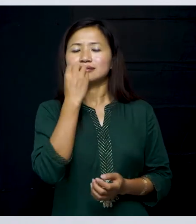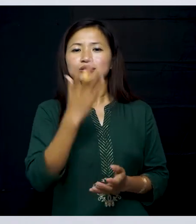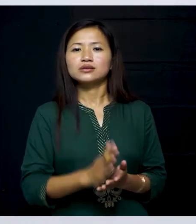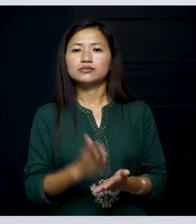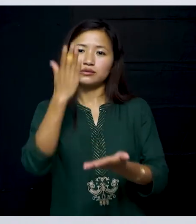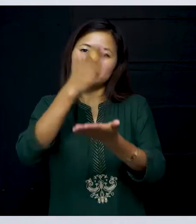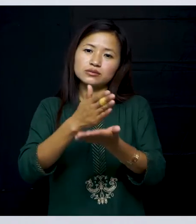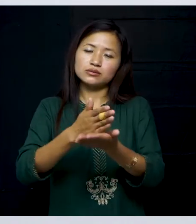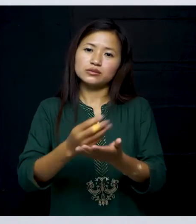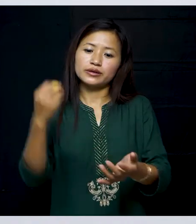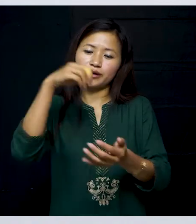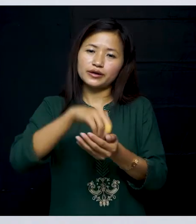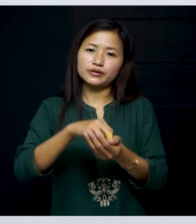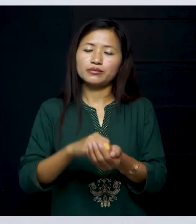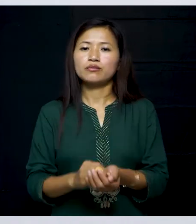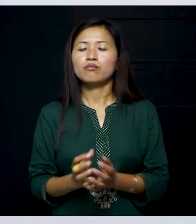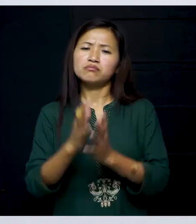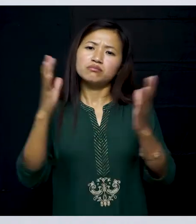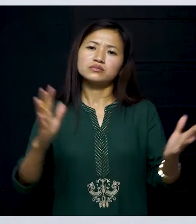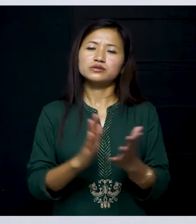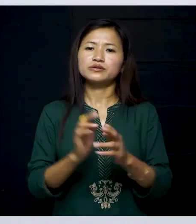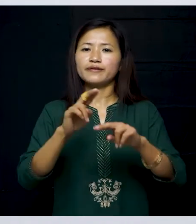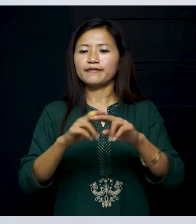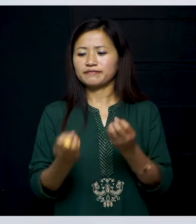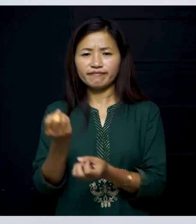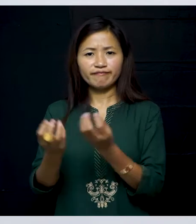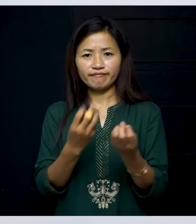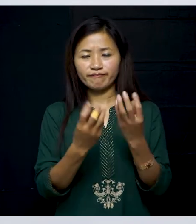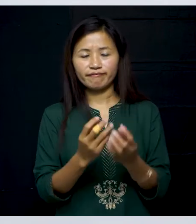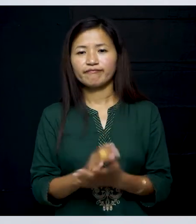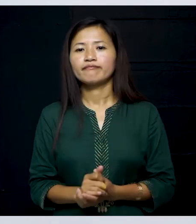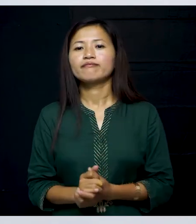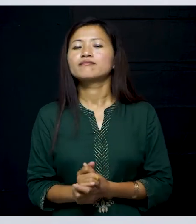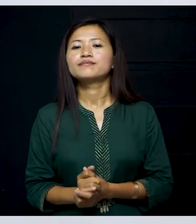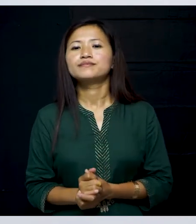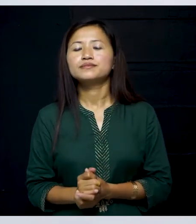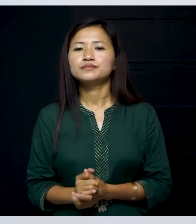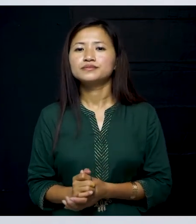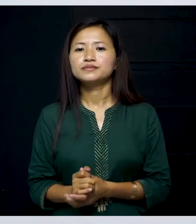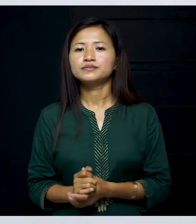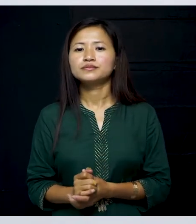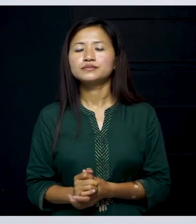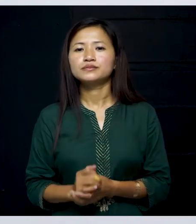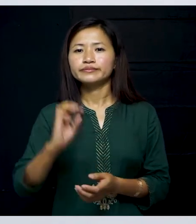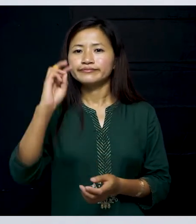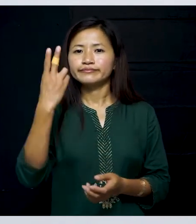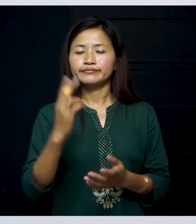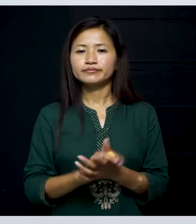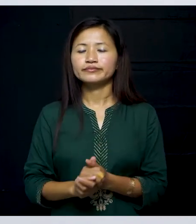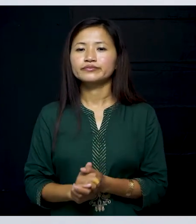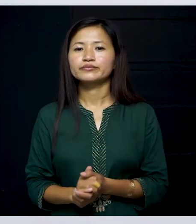to stop adding more fuel to the fire. To stop adding more fuel to the fire. And the second one